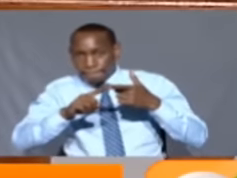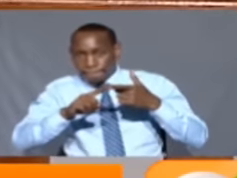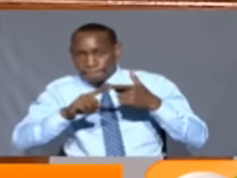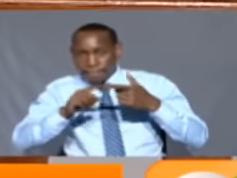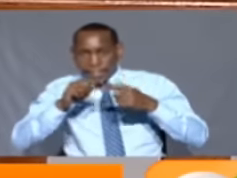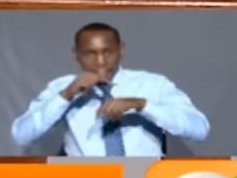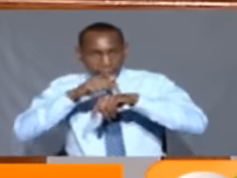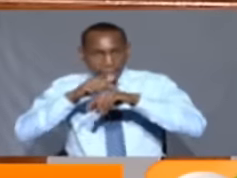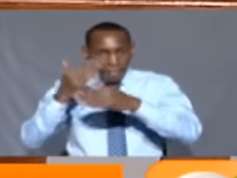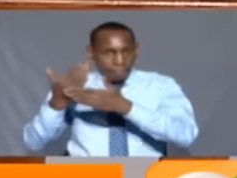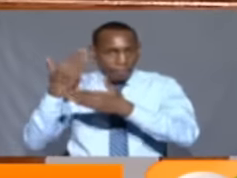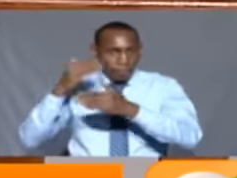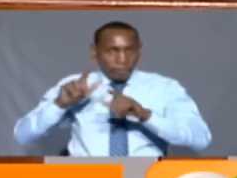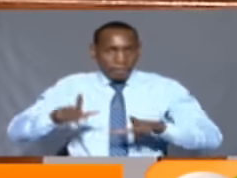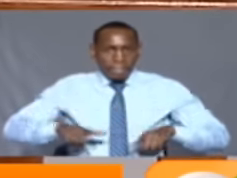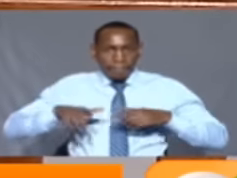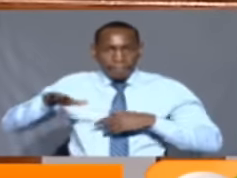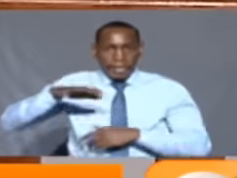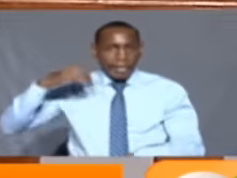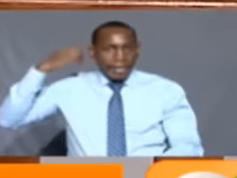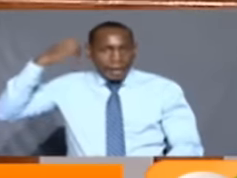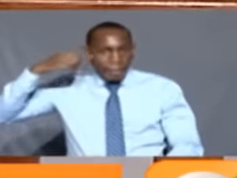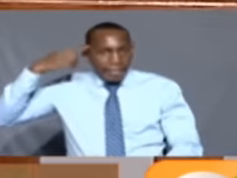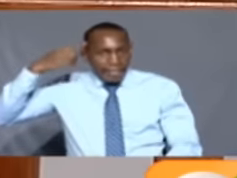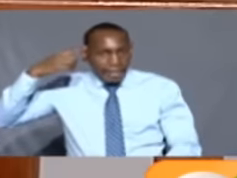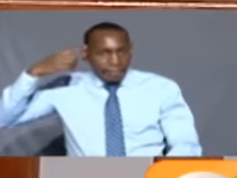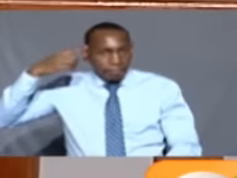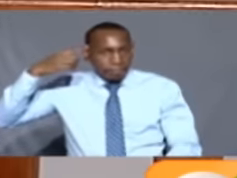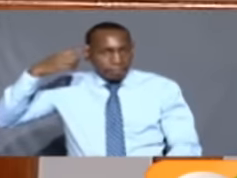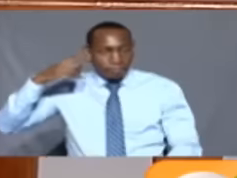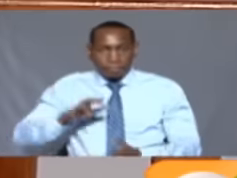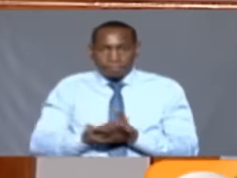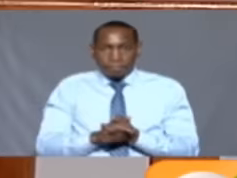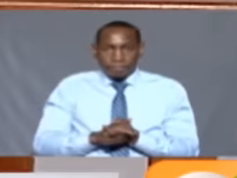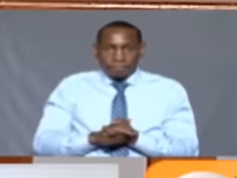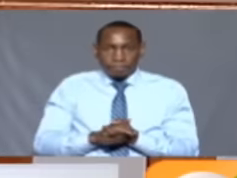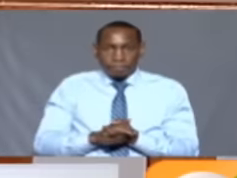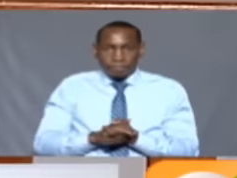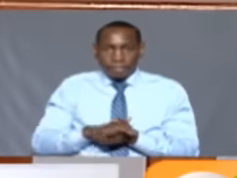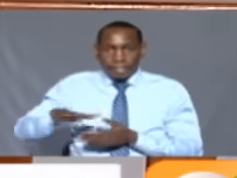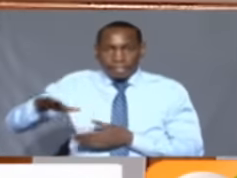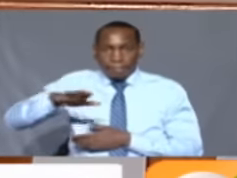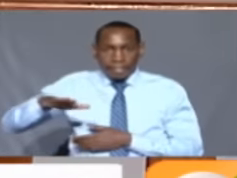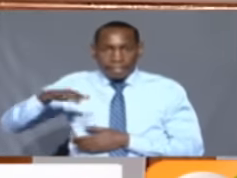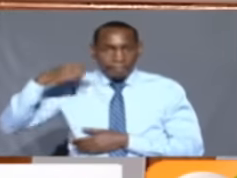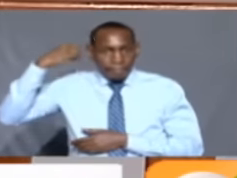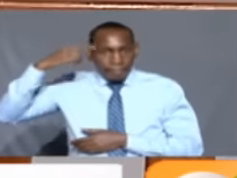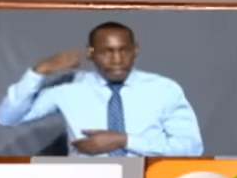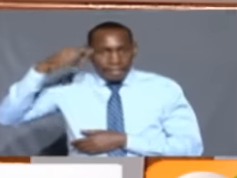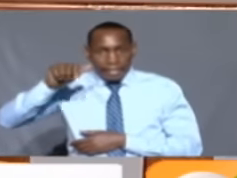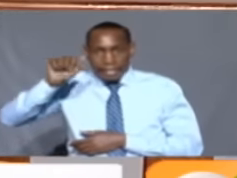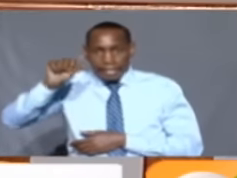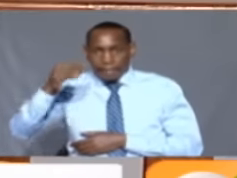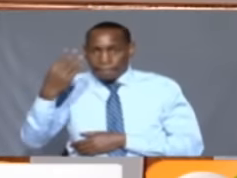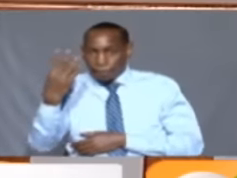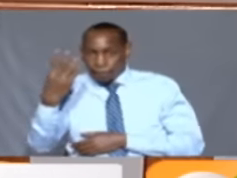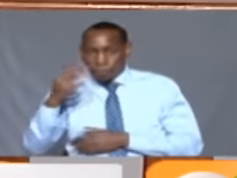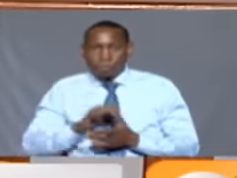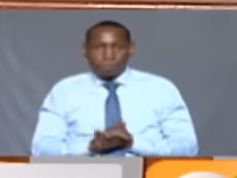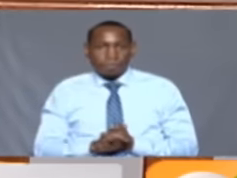back then, we were living in Madare, and not really like Madare Efo. And